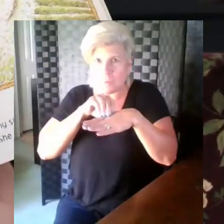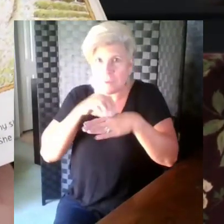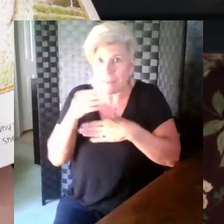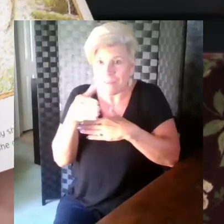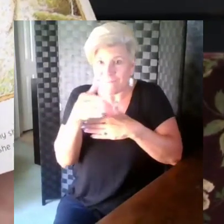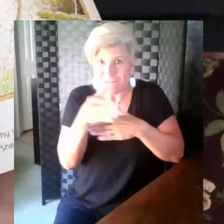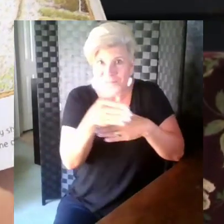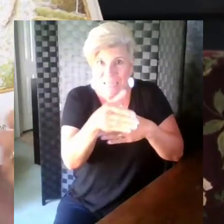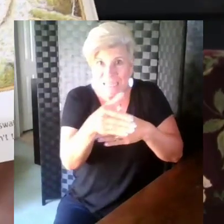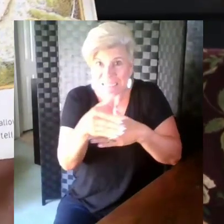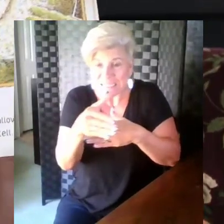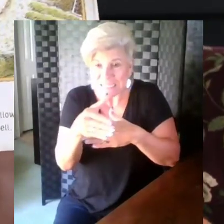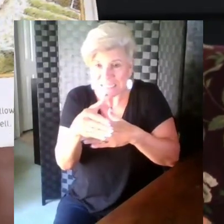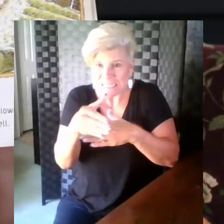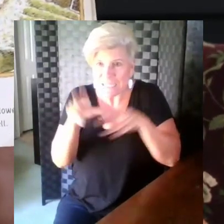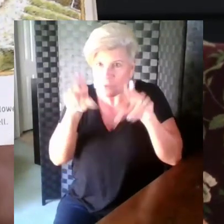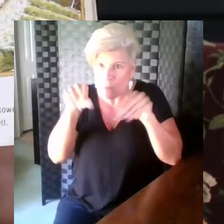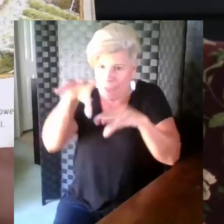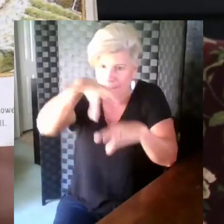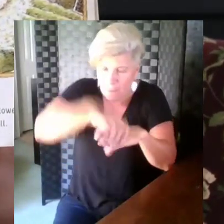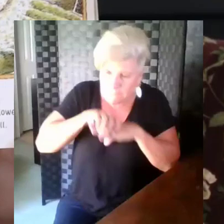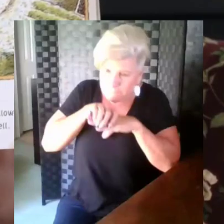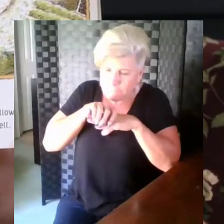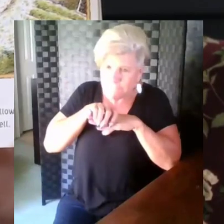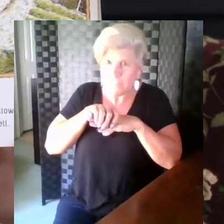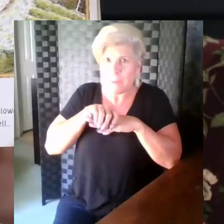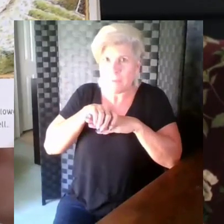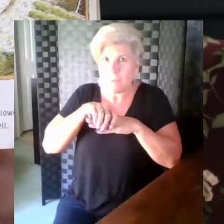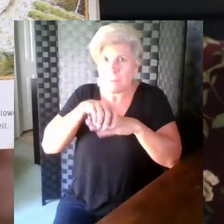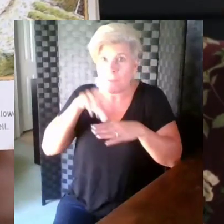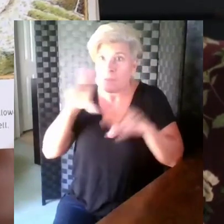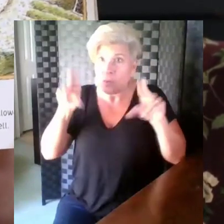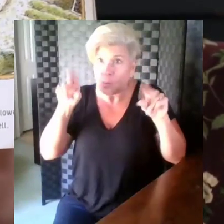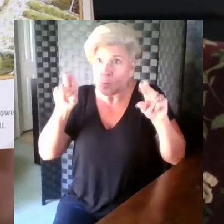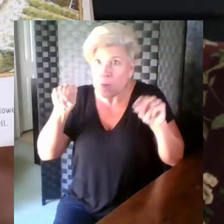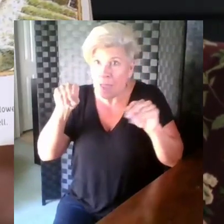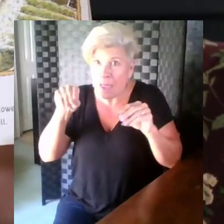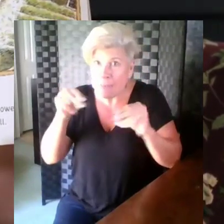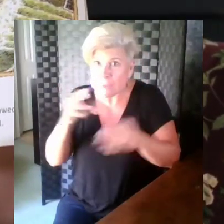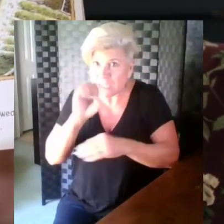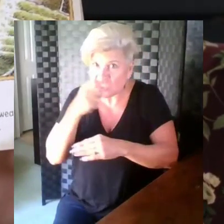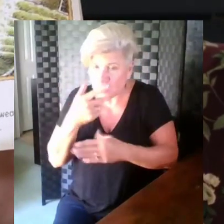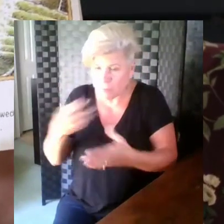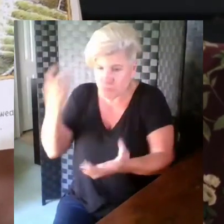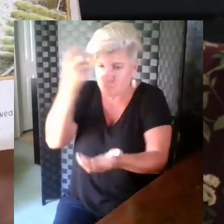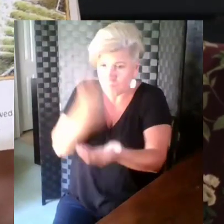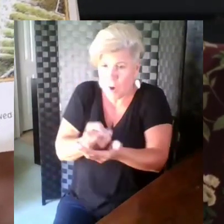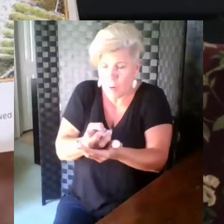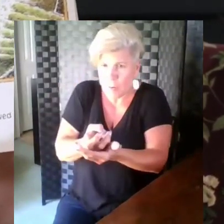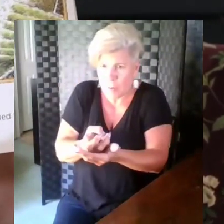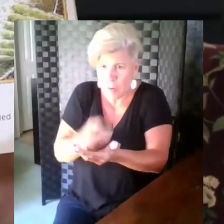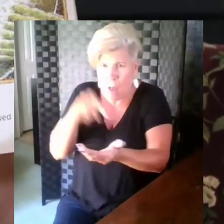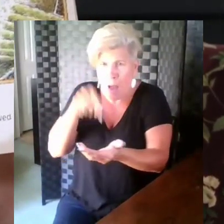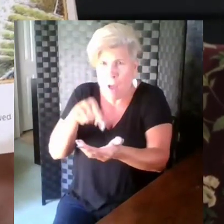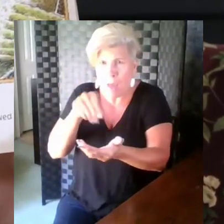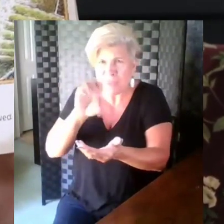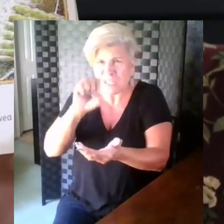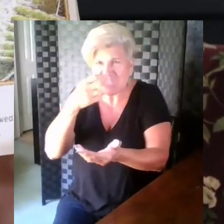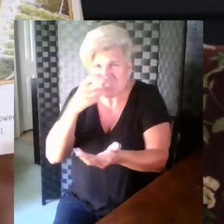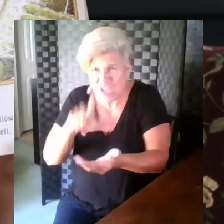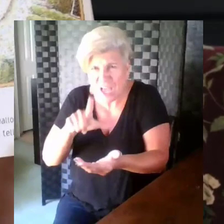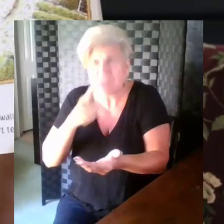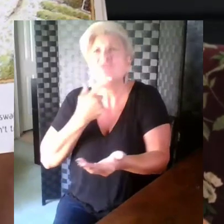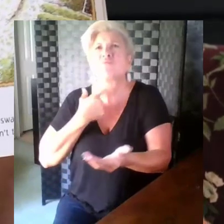She swallowed the fish to catch the crab. She swallowed the crab to live in the shell. I don't know why she swallowed